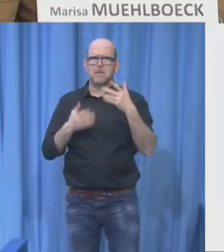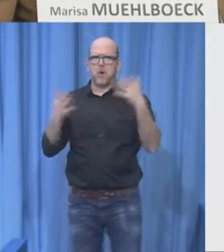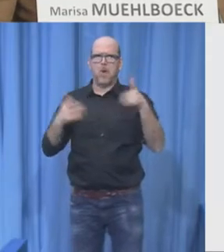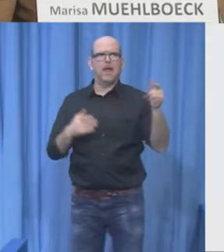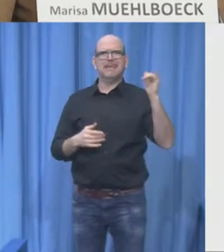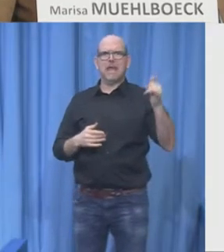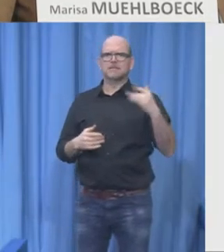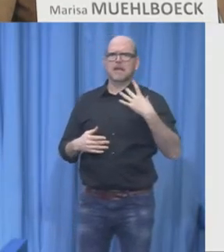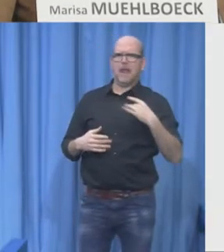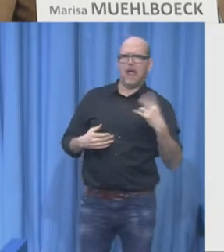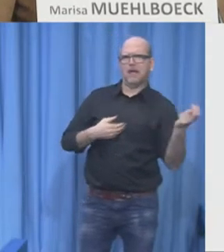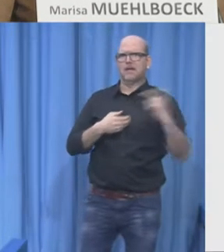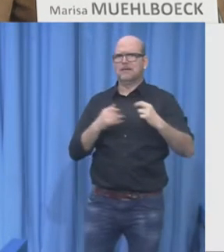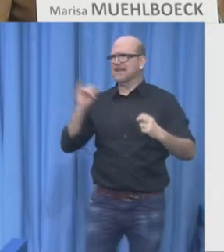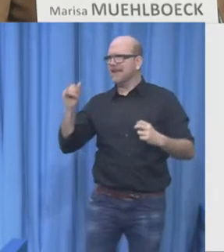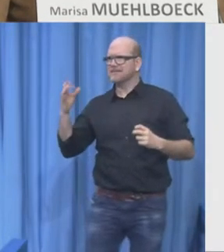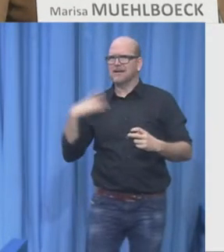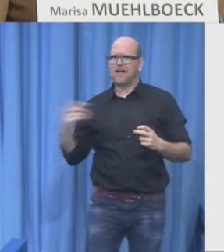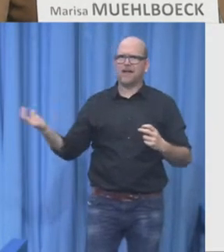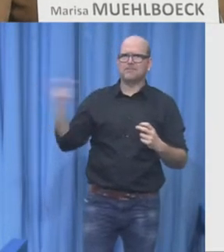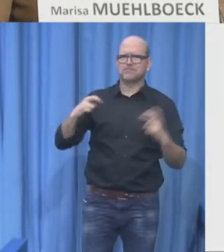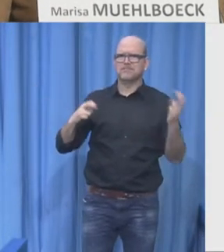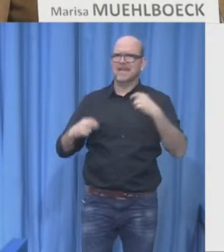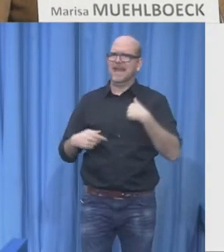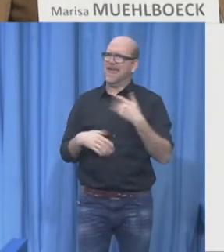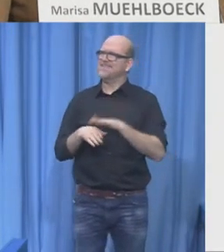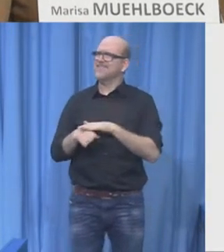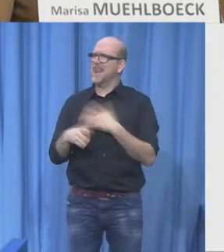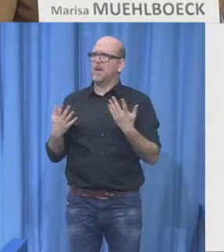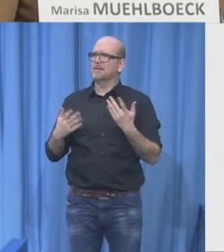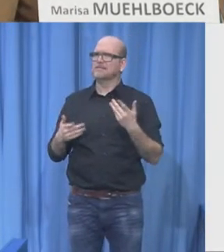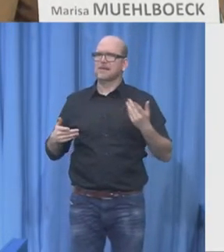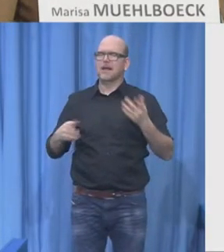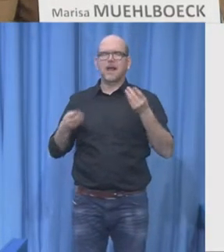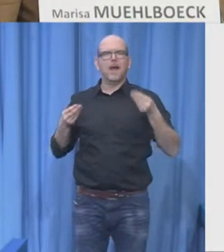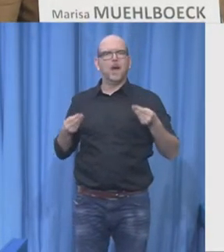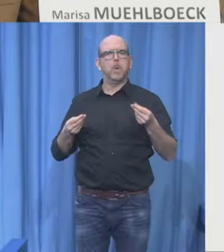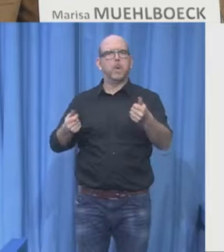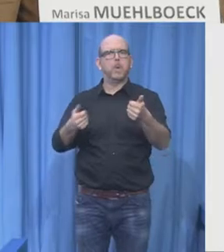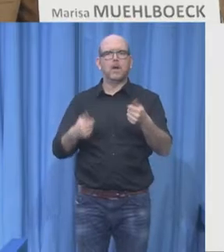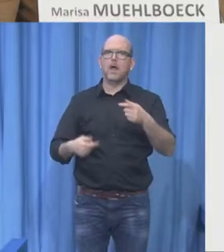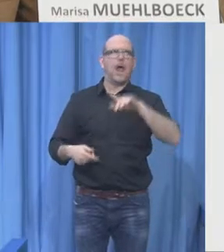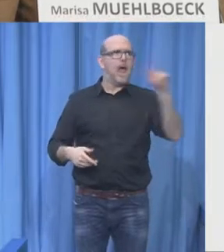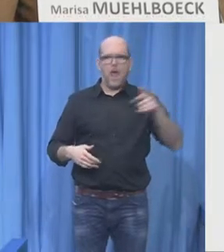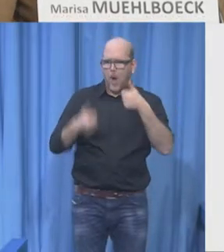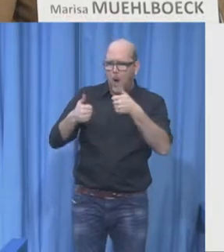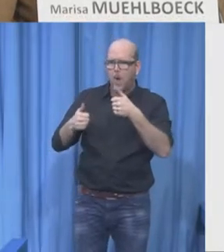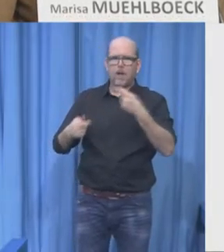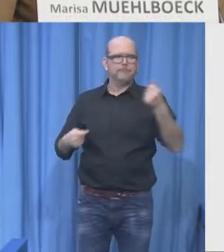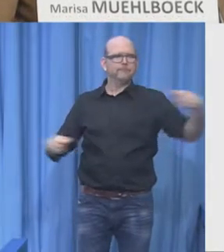us to finance this stage. So summing up, what are our